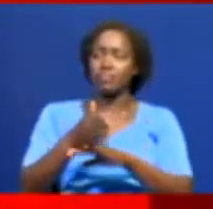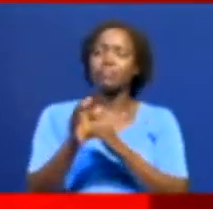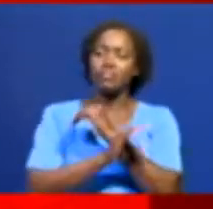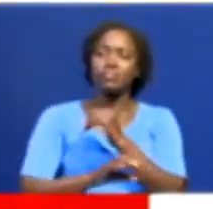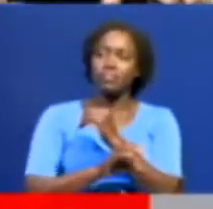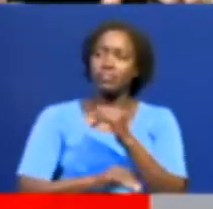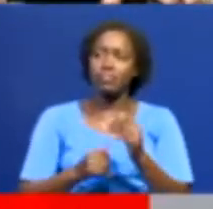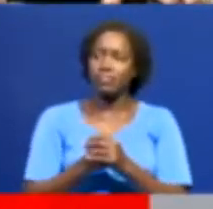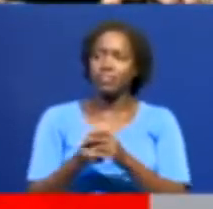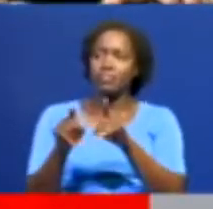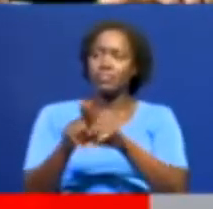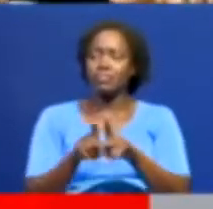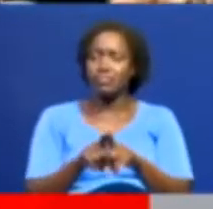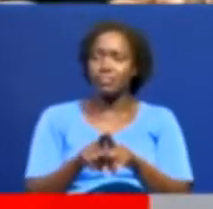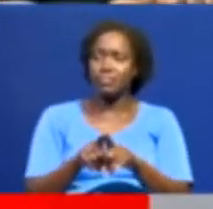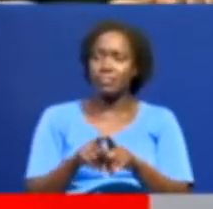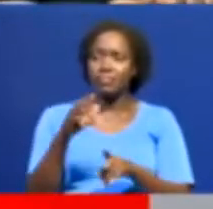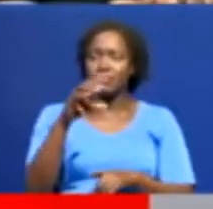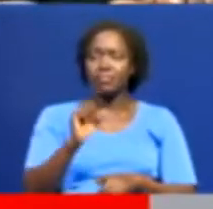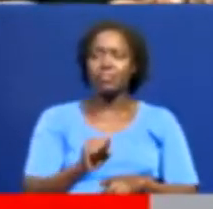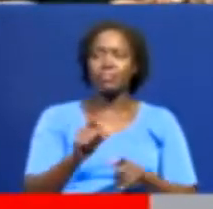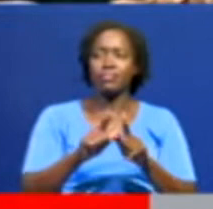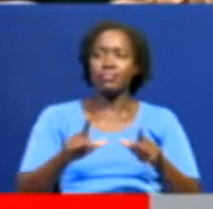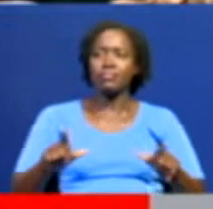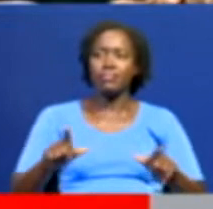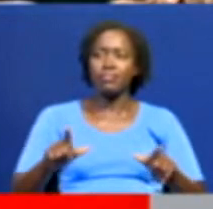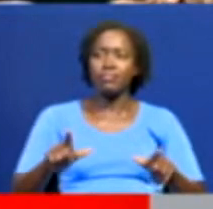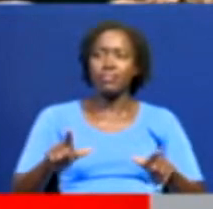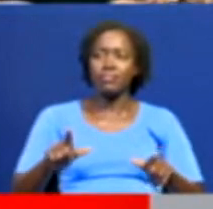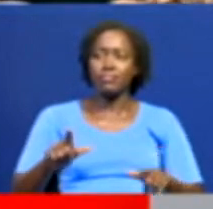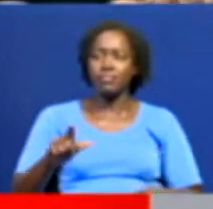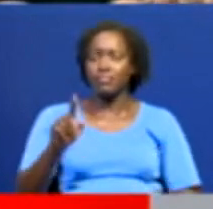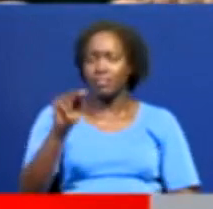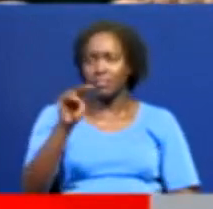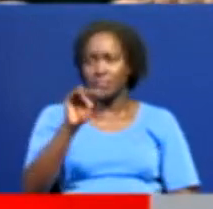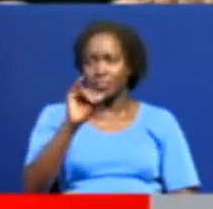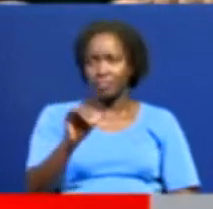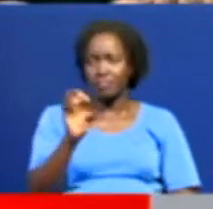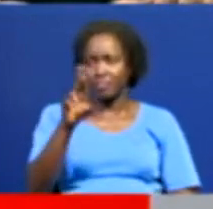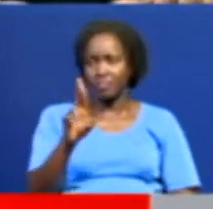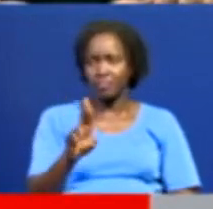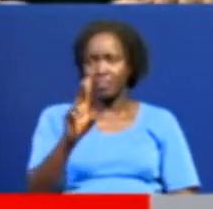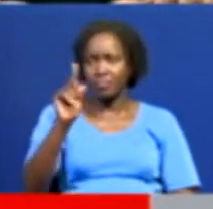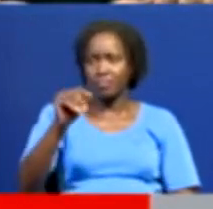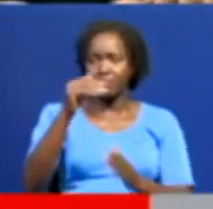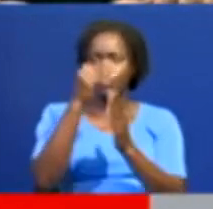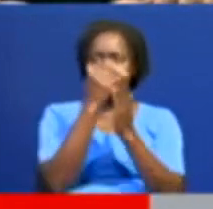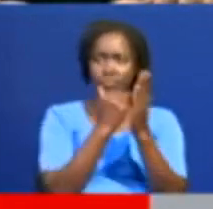country. That has also, earlier on, has been the CS for lands. That is Zechariah Njeru talking to us about the affordable housing program